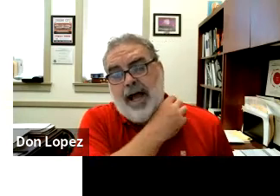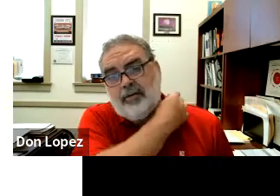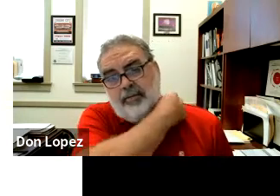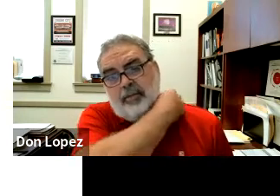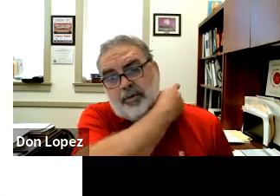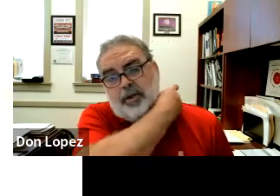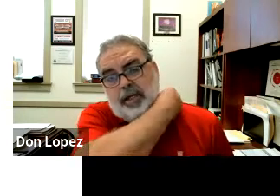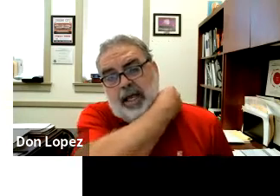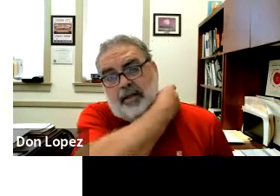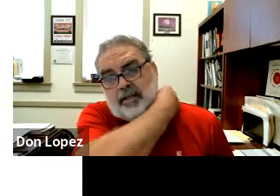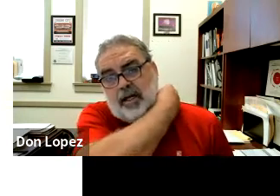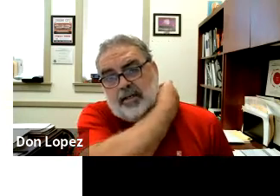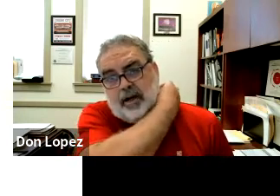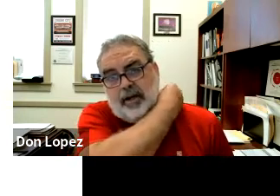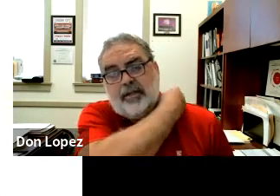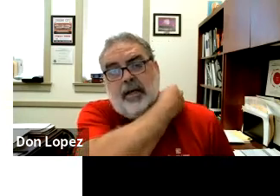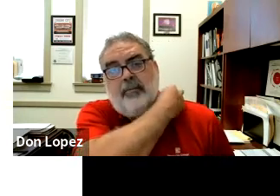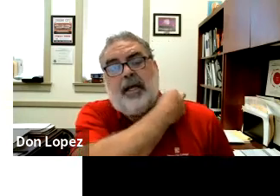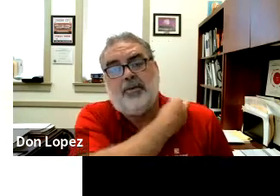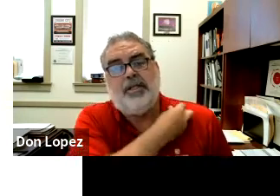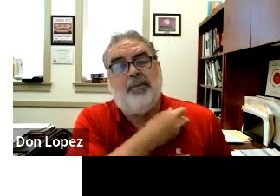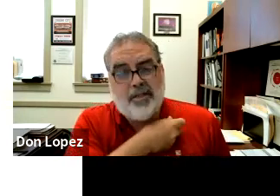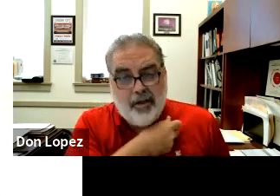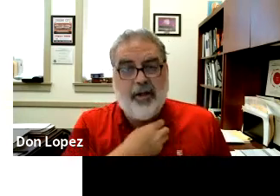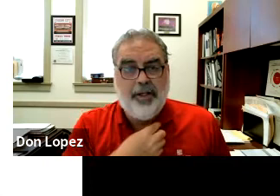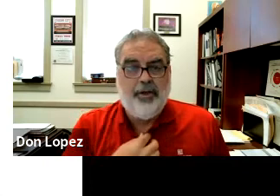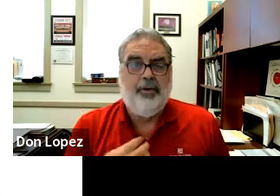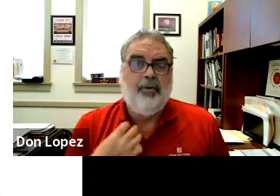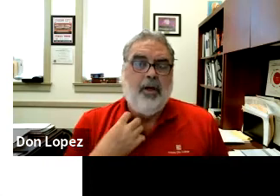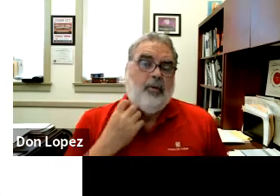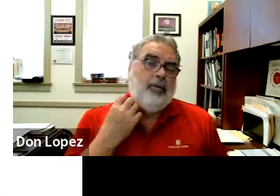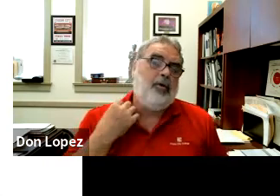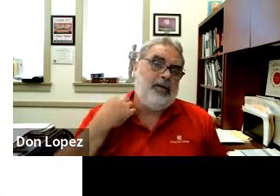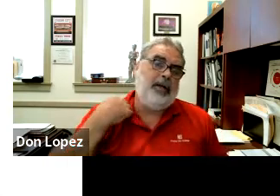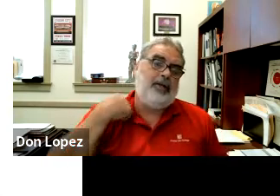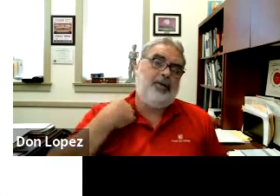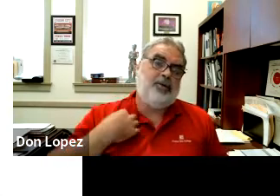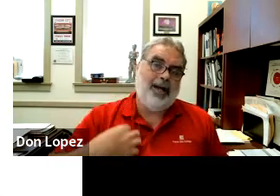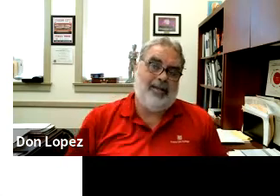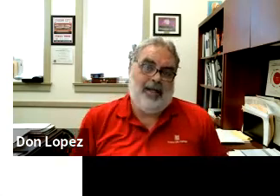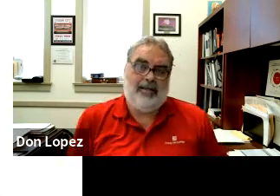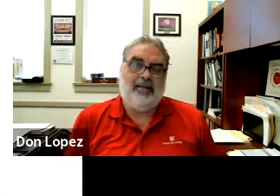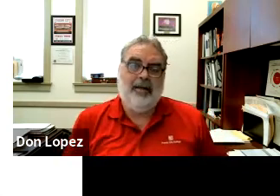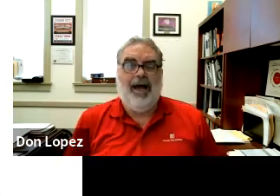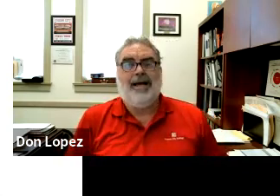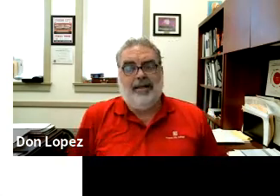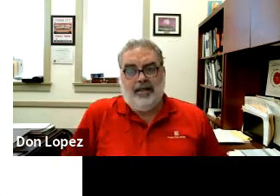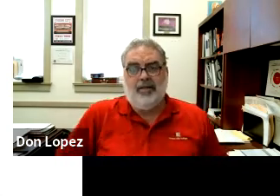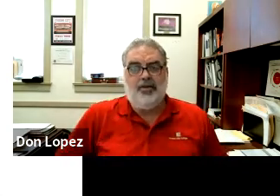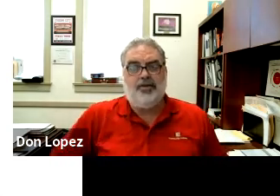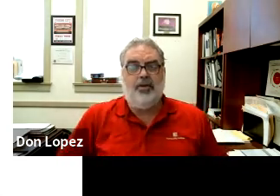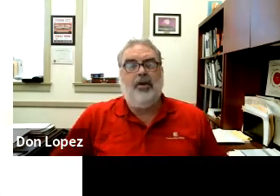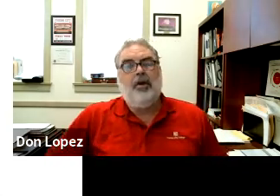additional faculty members within the ethnic studies areas because we specifically knew we were going to need to address this as